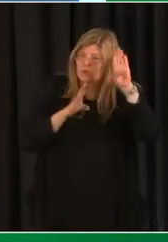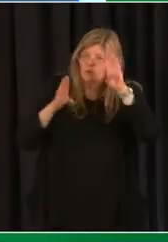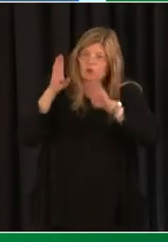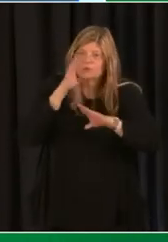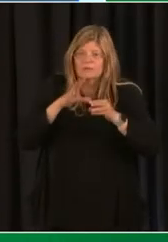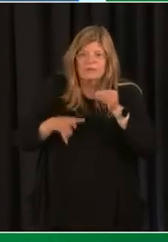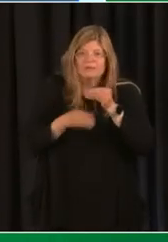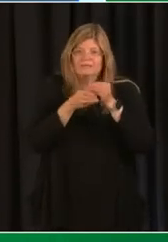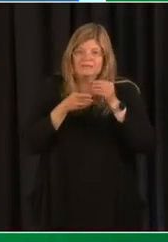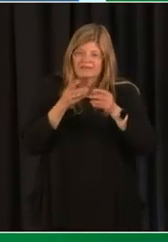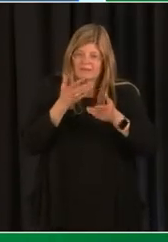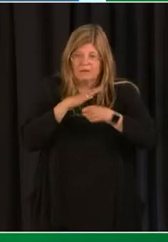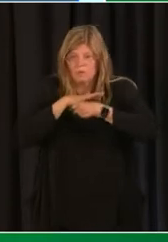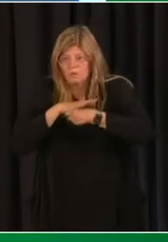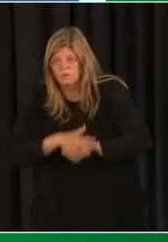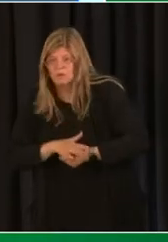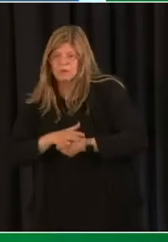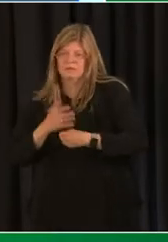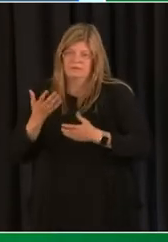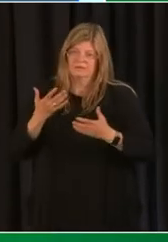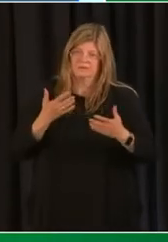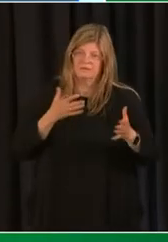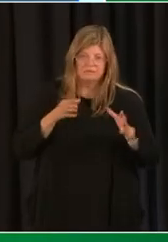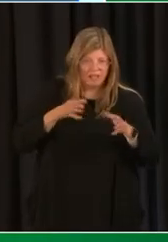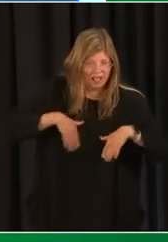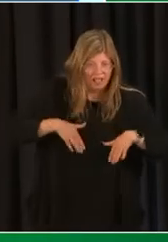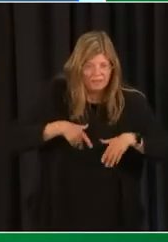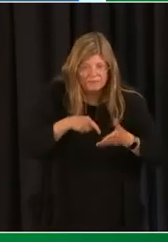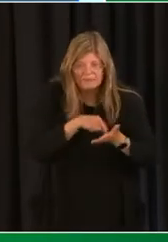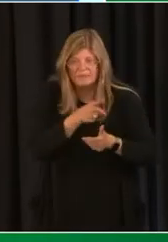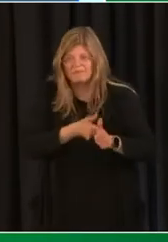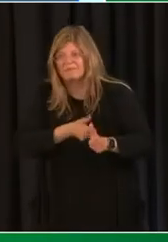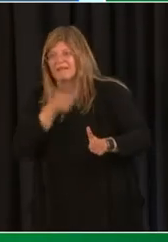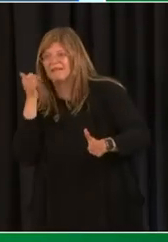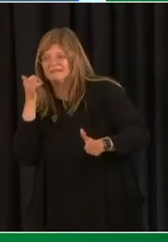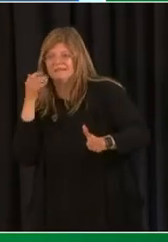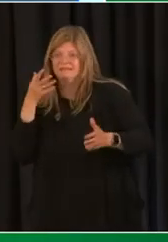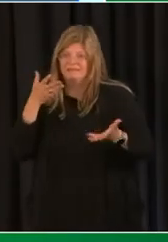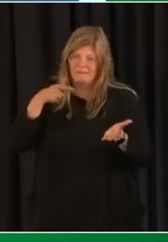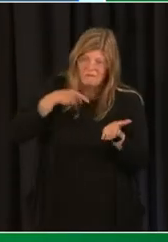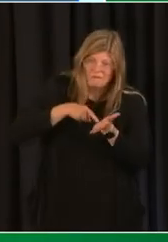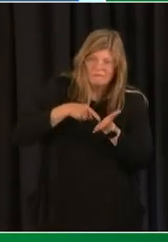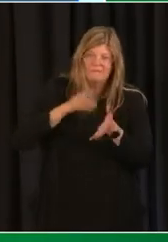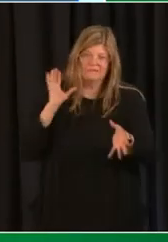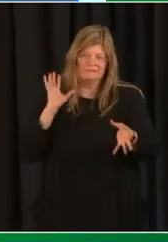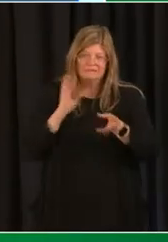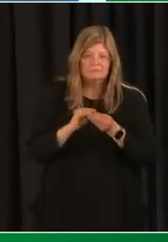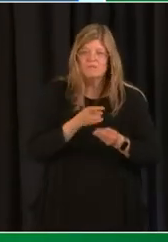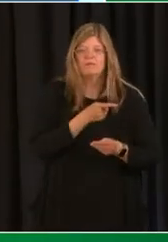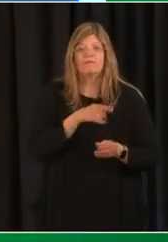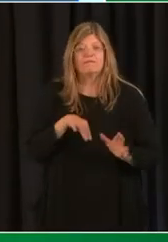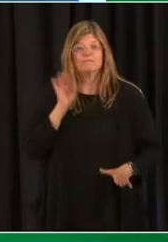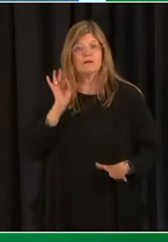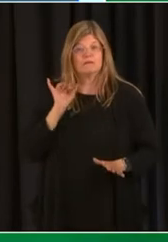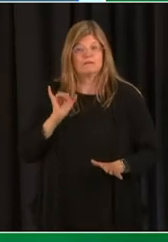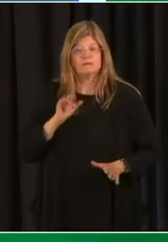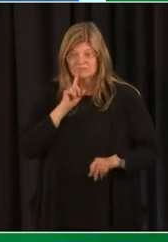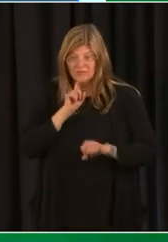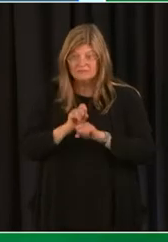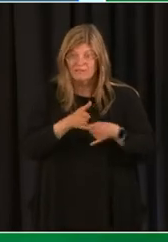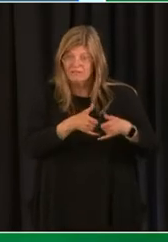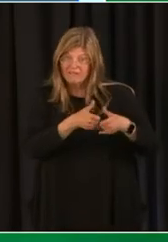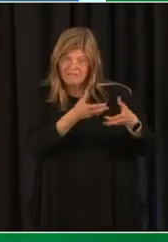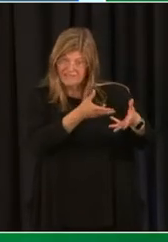added stress of not being able to pay months of back rent. I just found out that I was actually